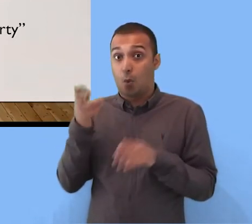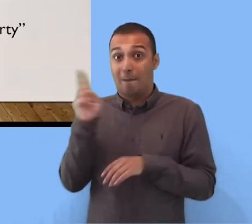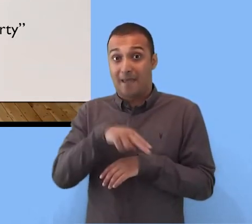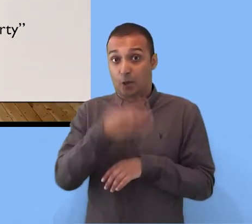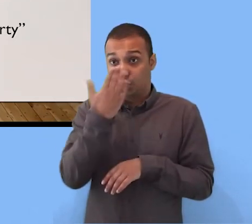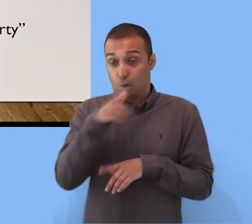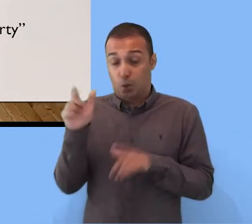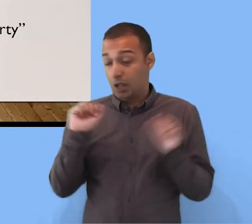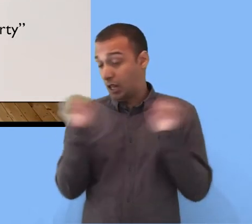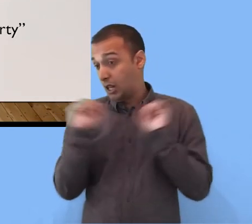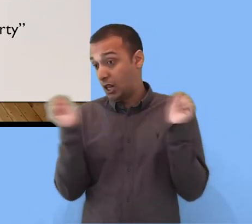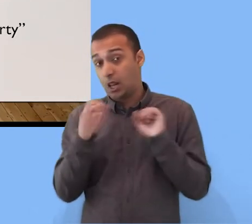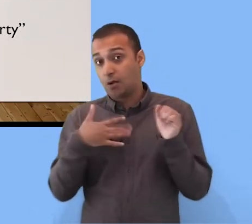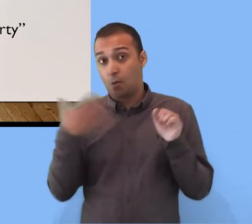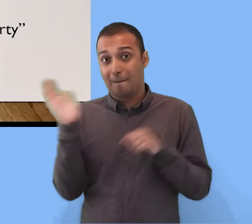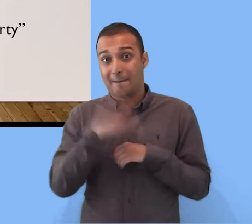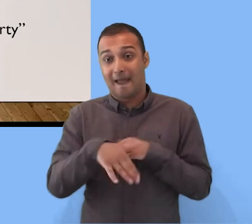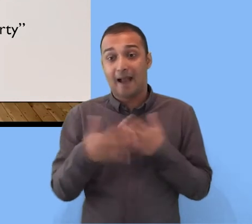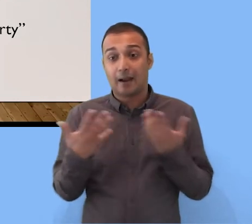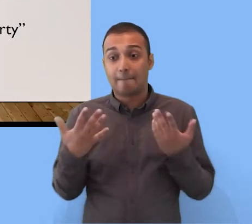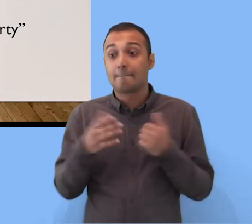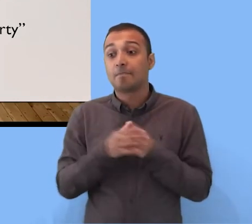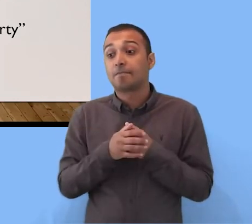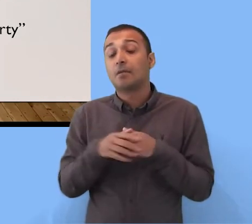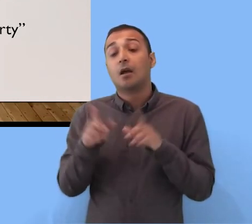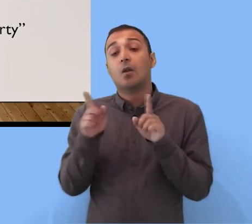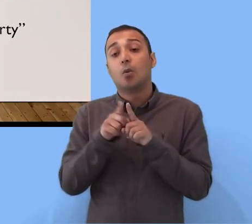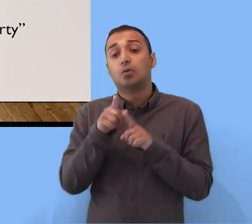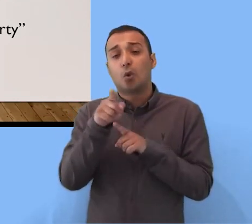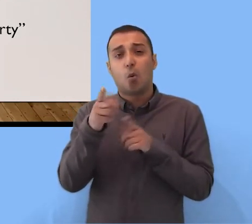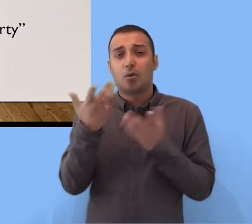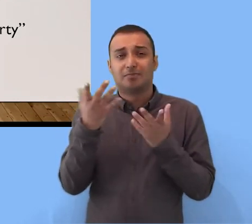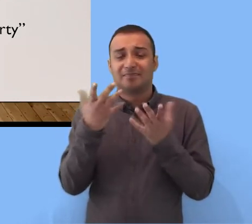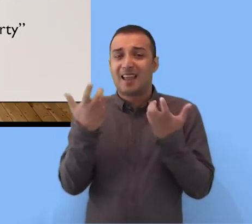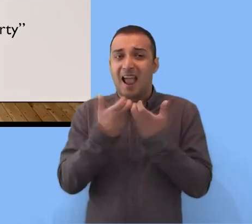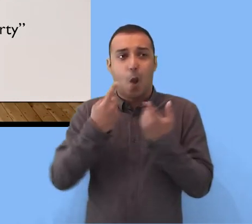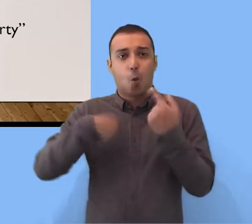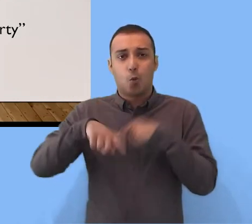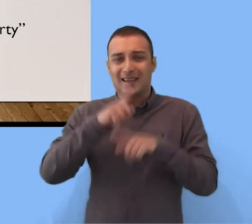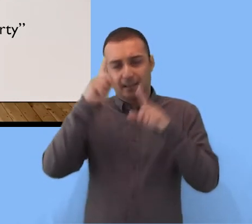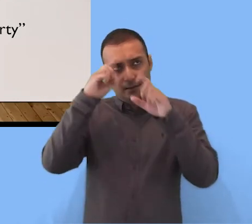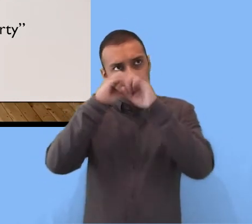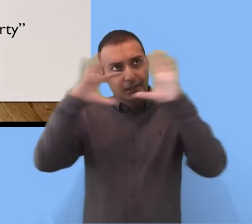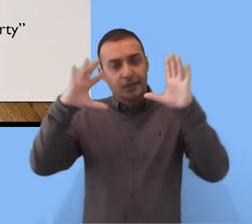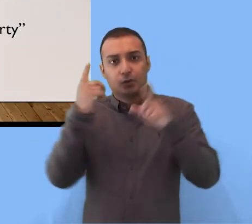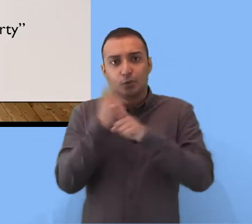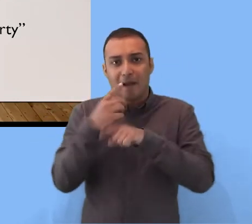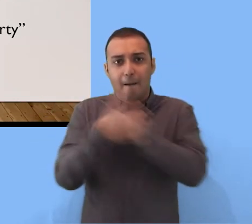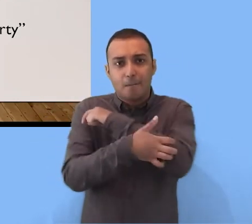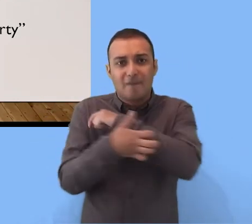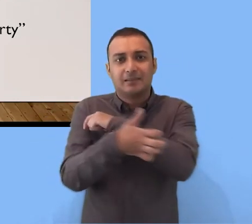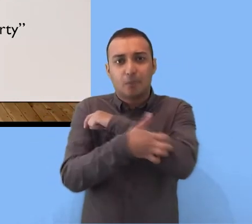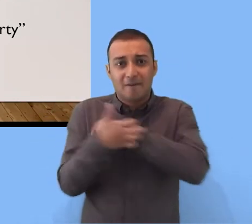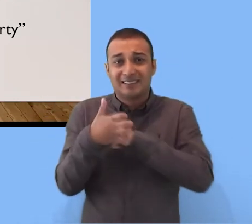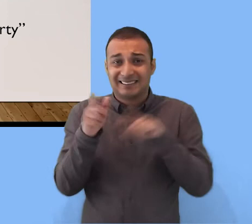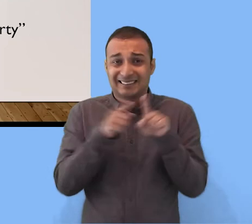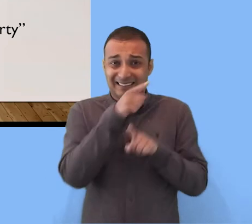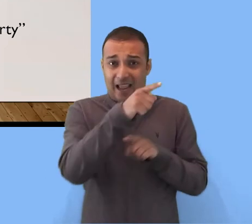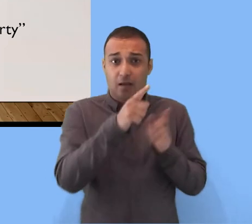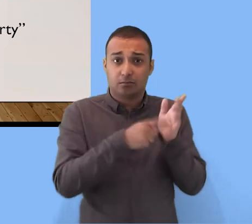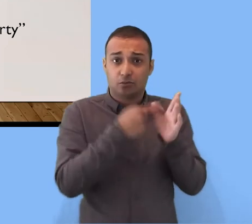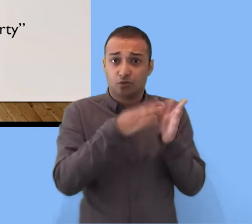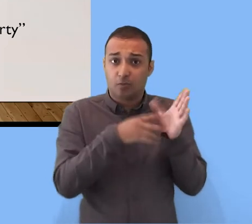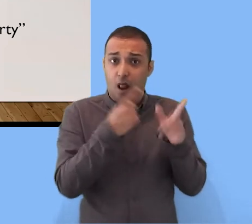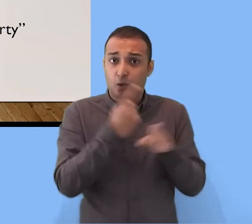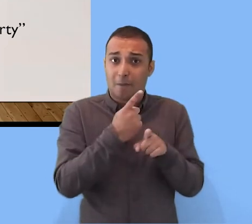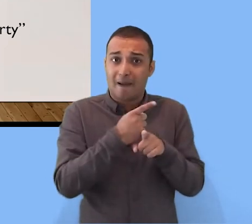pervasive stereotypes of groups of parents, this culture of poverty discourse that Jamel's talked about. When you look at a parent, are you